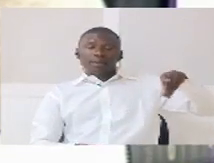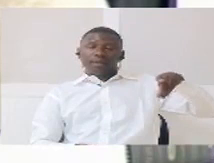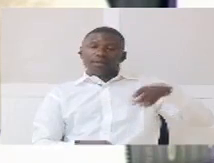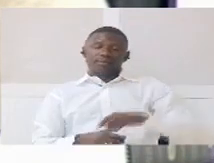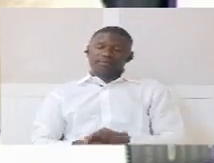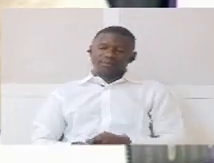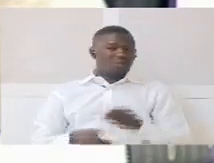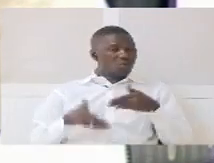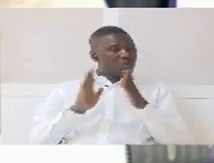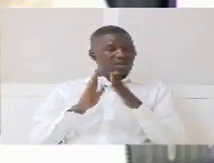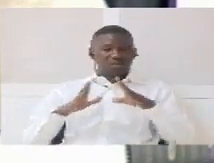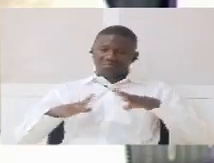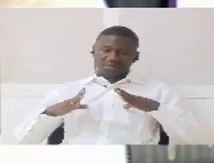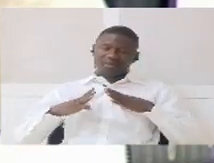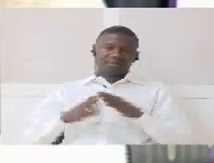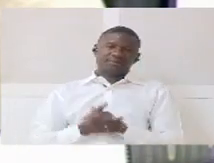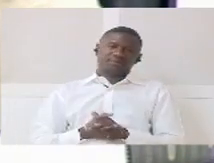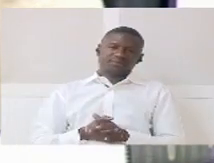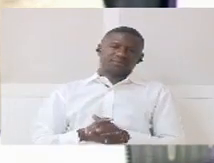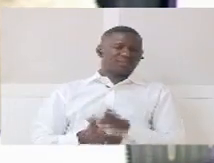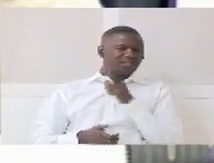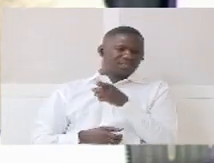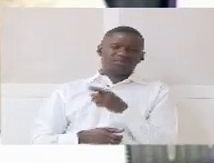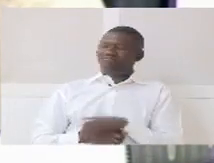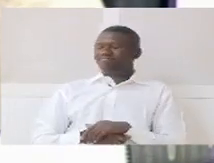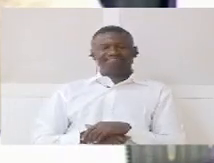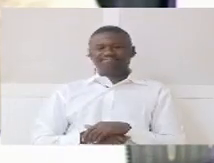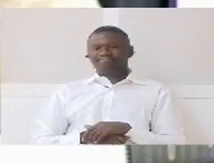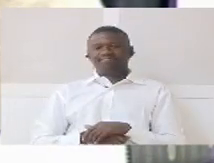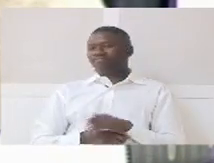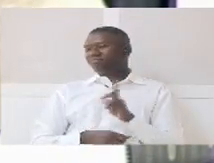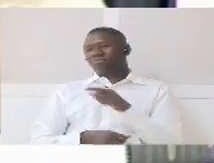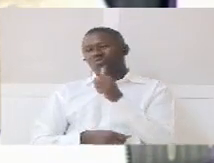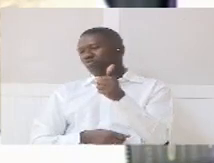prepared, okay, mashallah, only God knows. Okay,